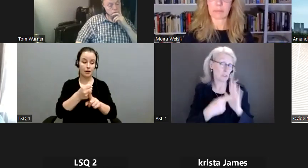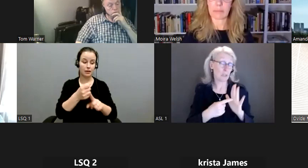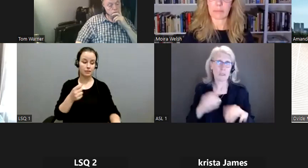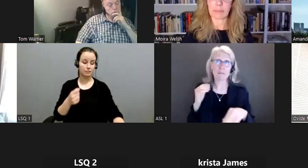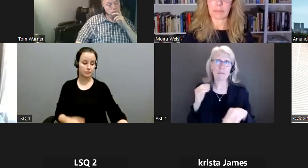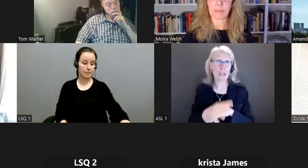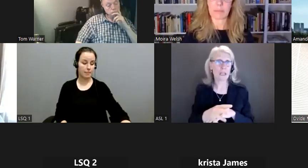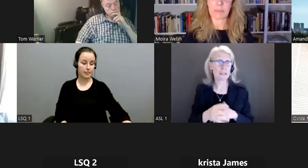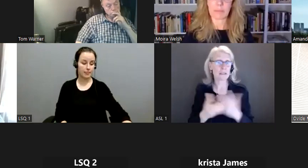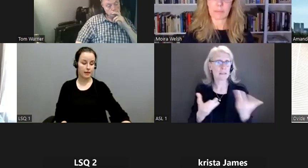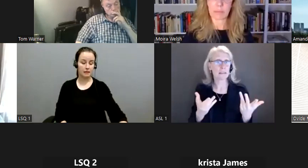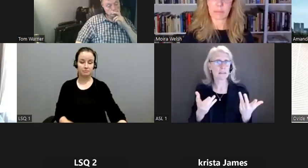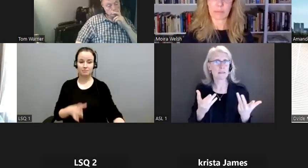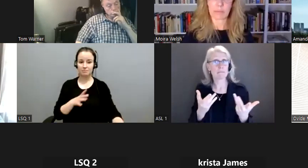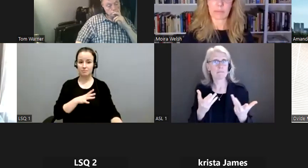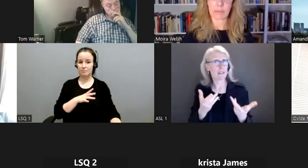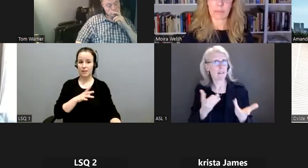as providing services to elders.